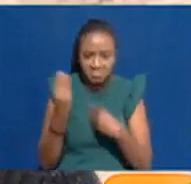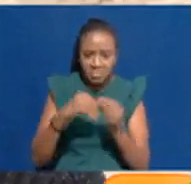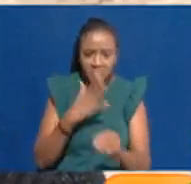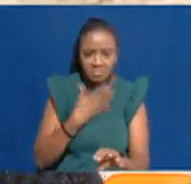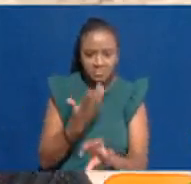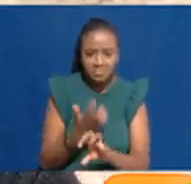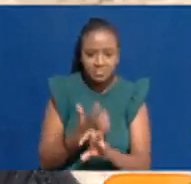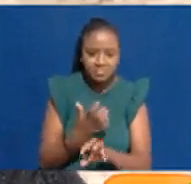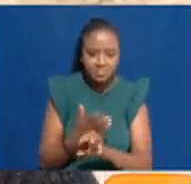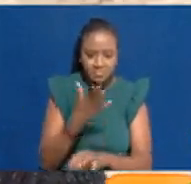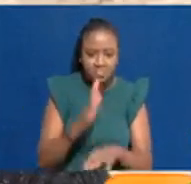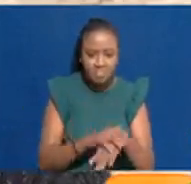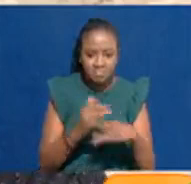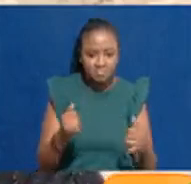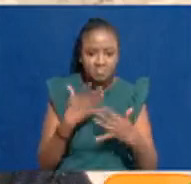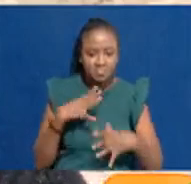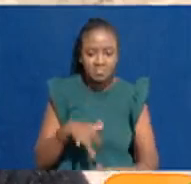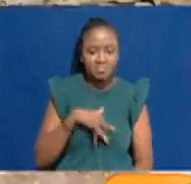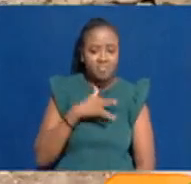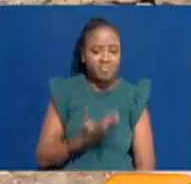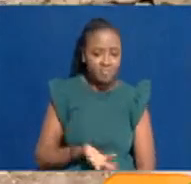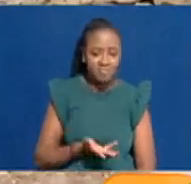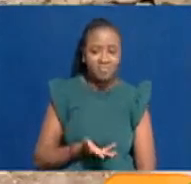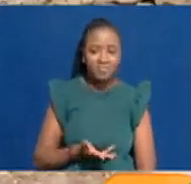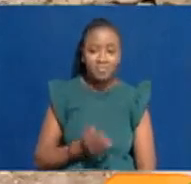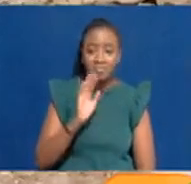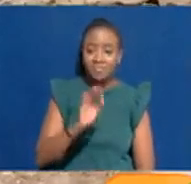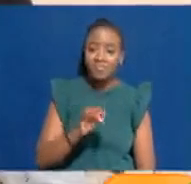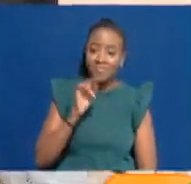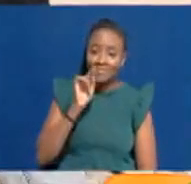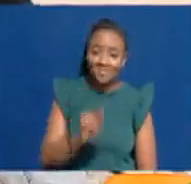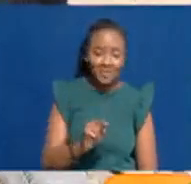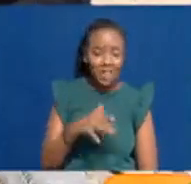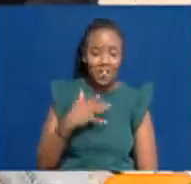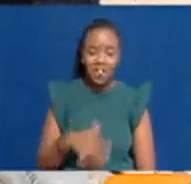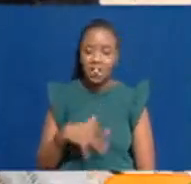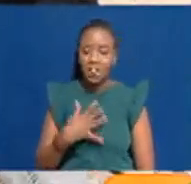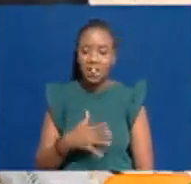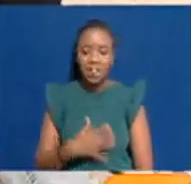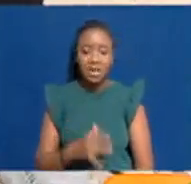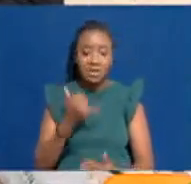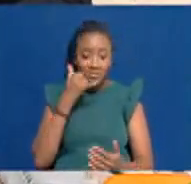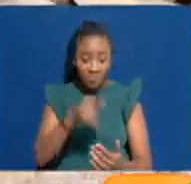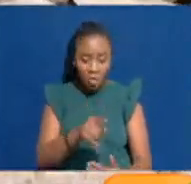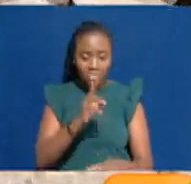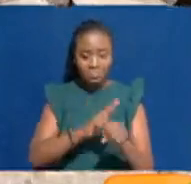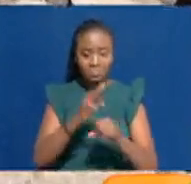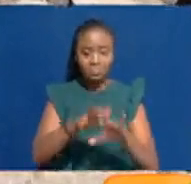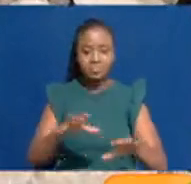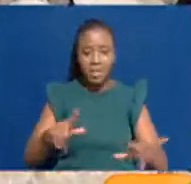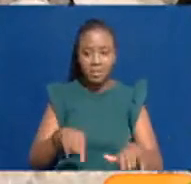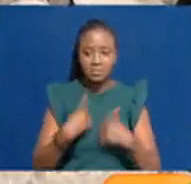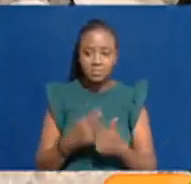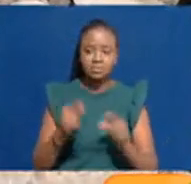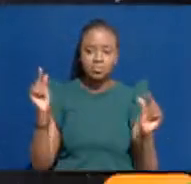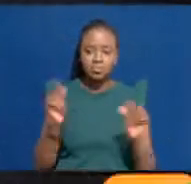yangu kupitia mtandao watu watauchukuliaje. Since then her phone became one of the most important tools of her trade, and the